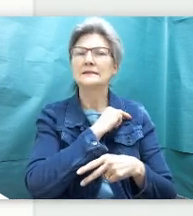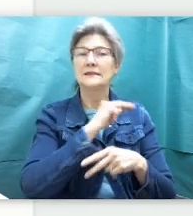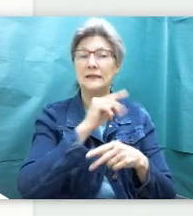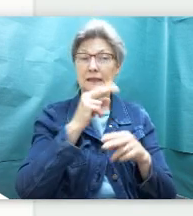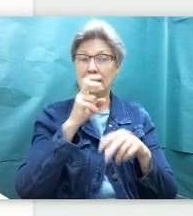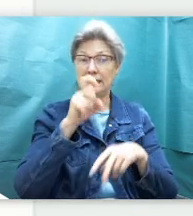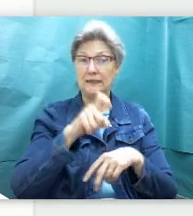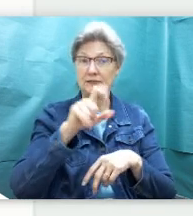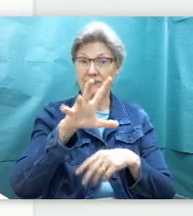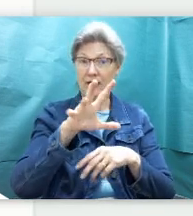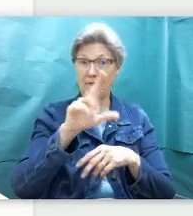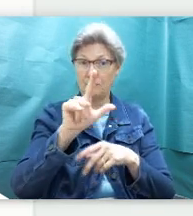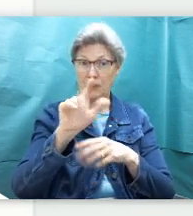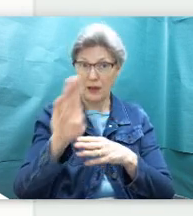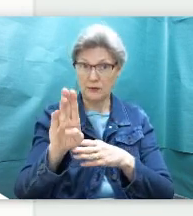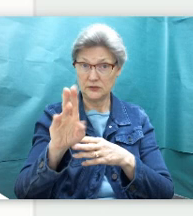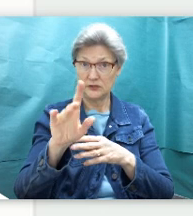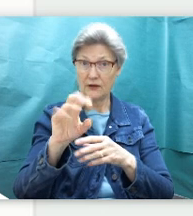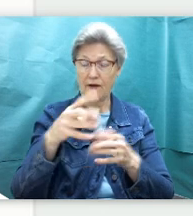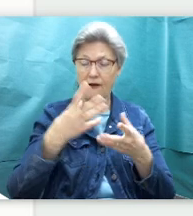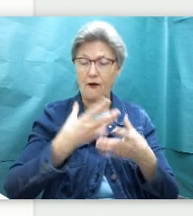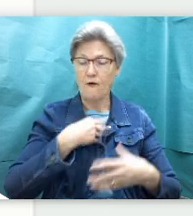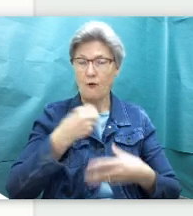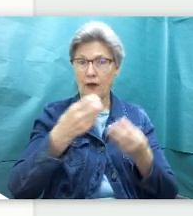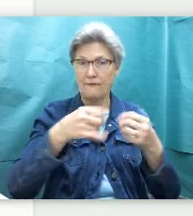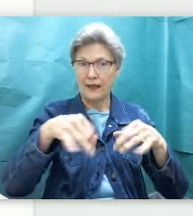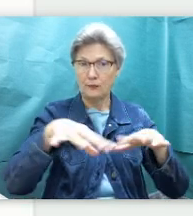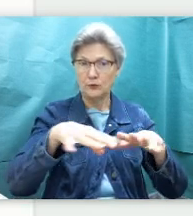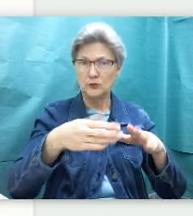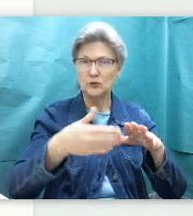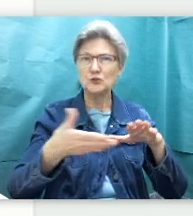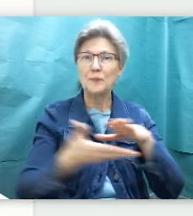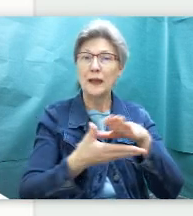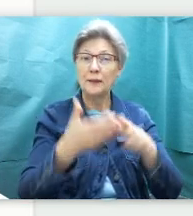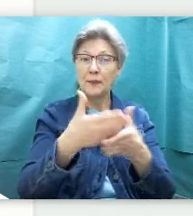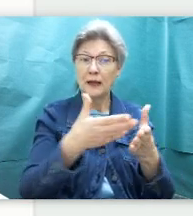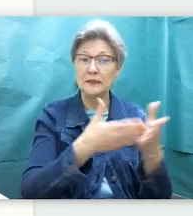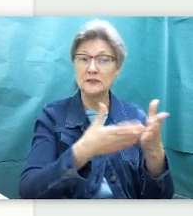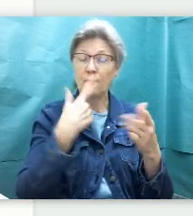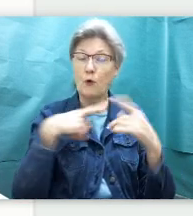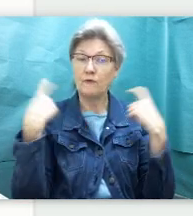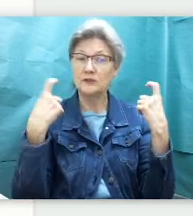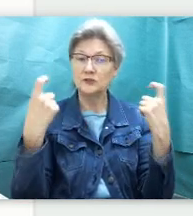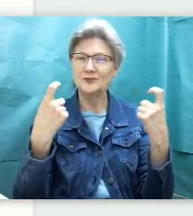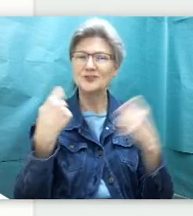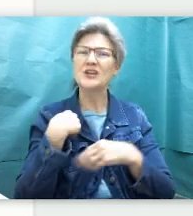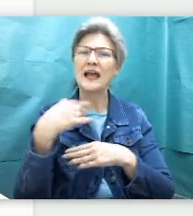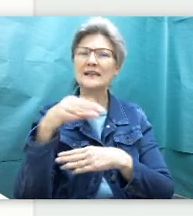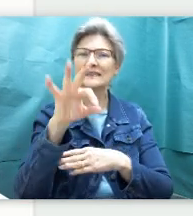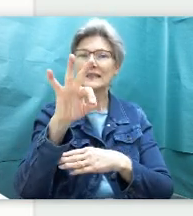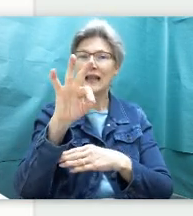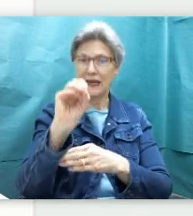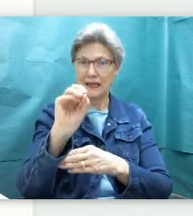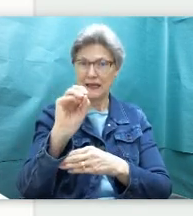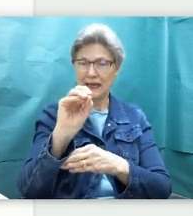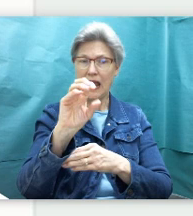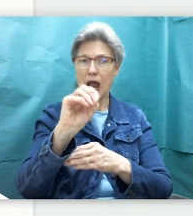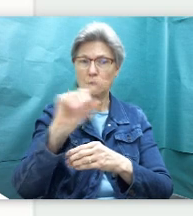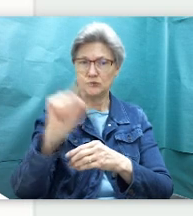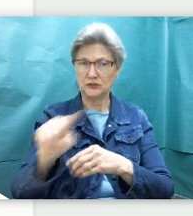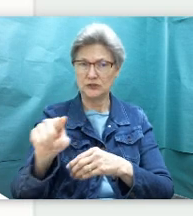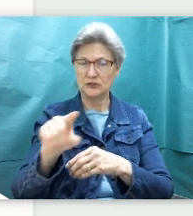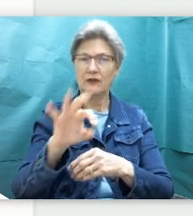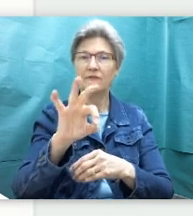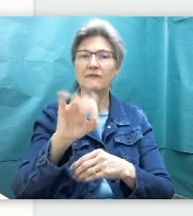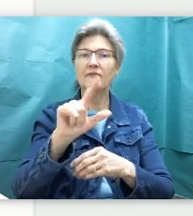bake pies for a festival. She has 90 ounces of flour. How can she determine if she has enough flour